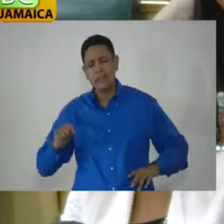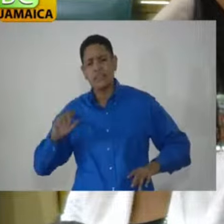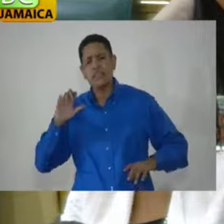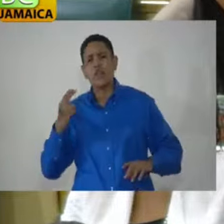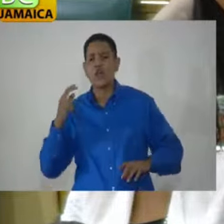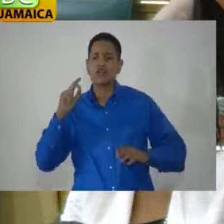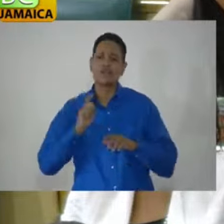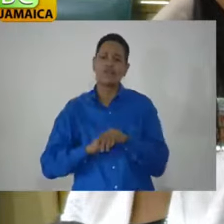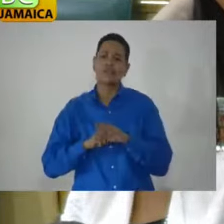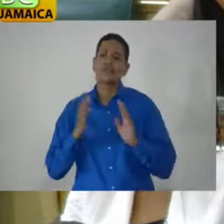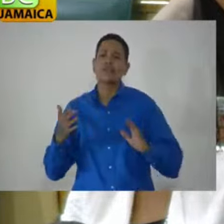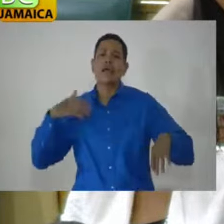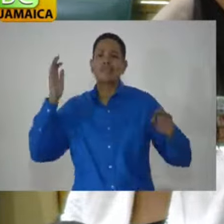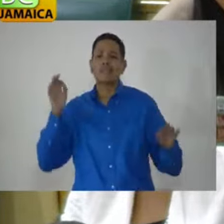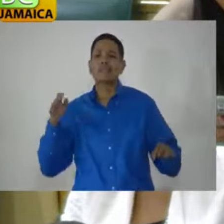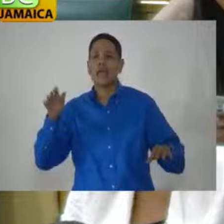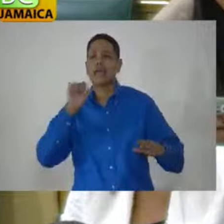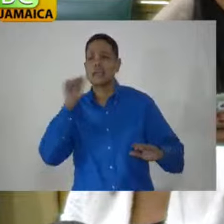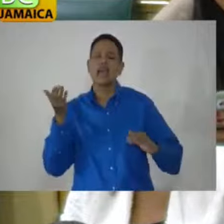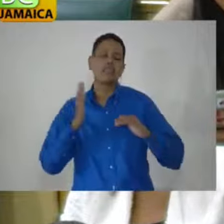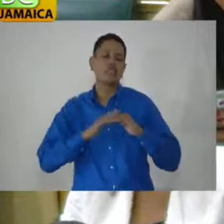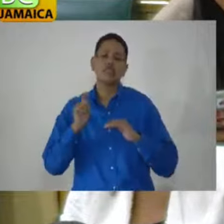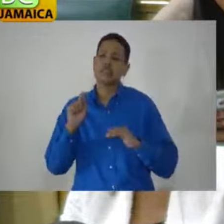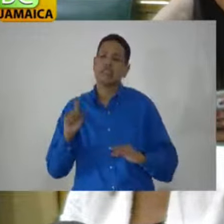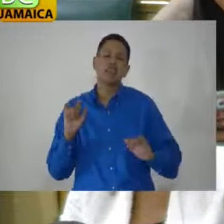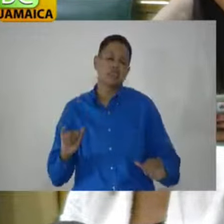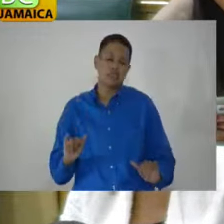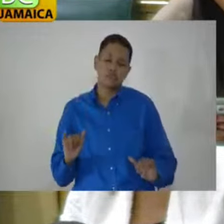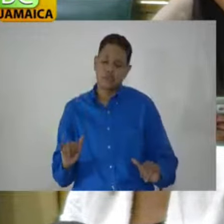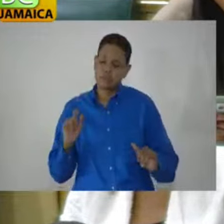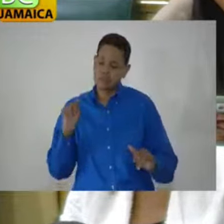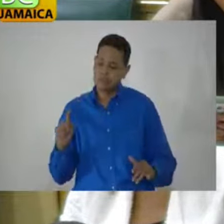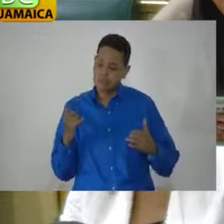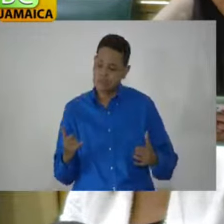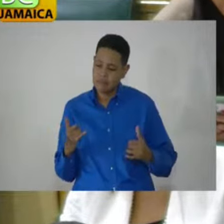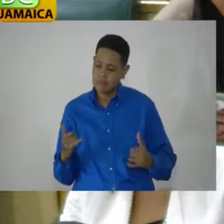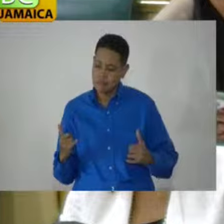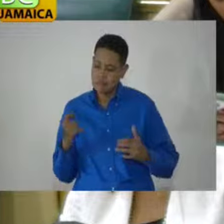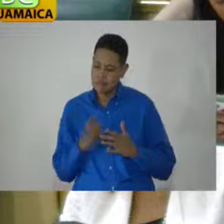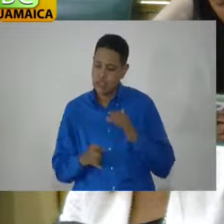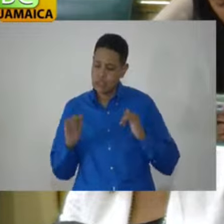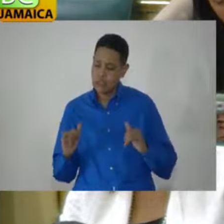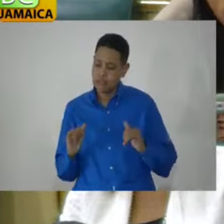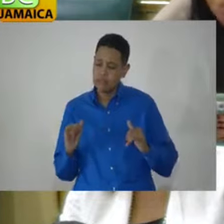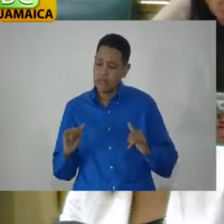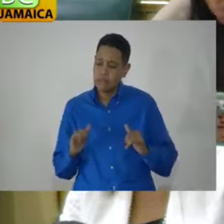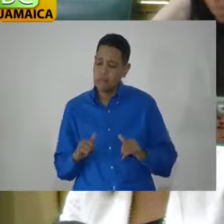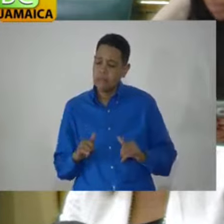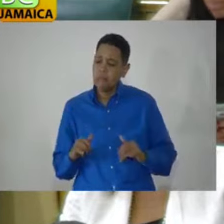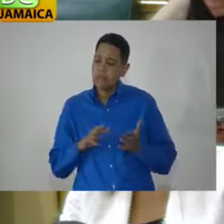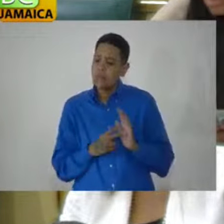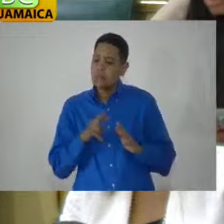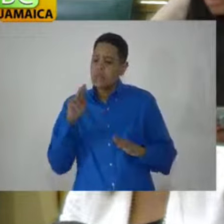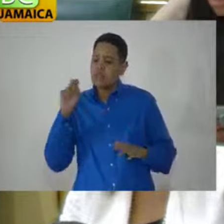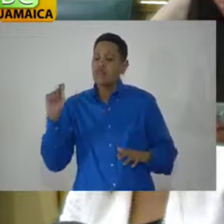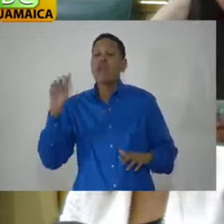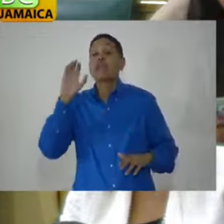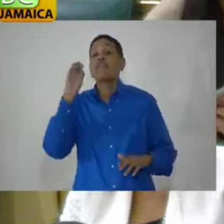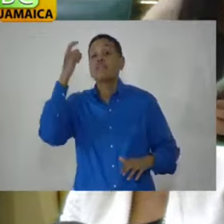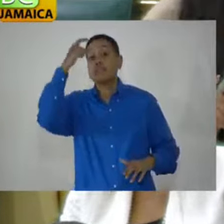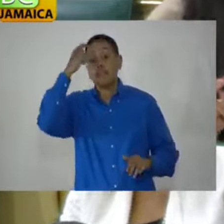conch season, I have decided not to increase the rate of levy currently charged. Therefore, the rate of